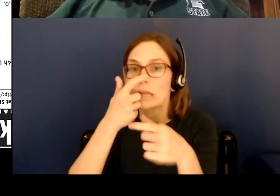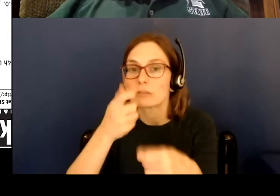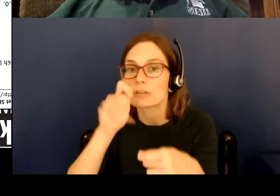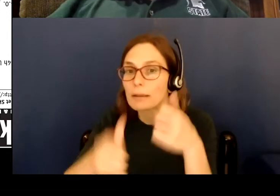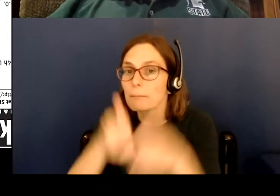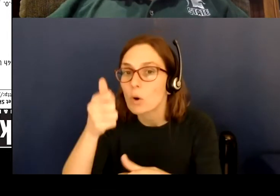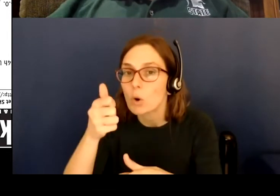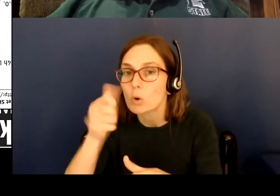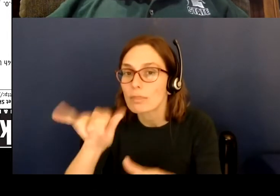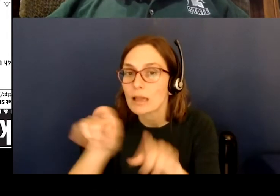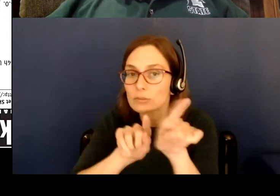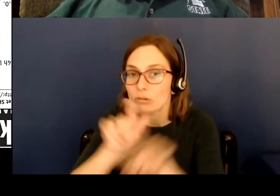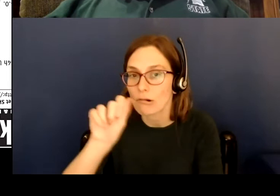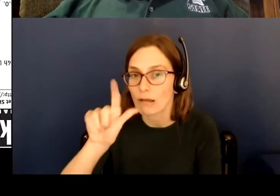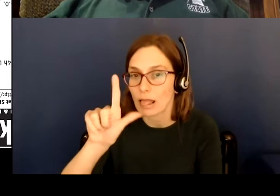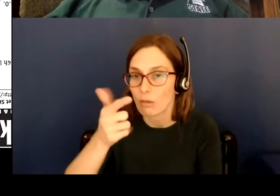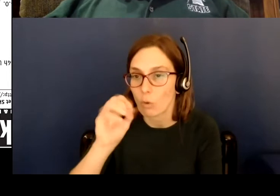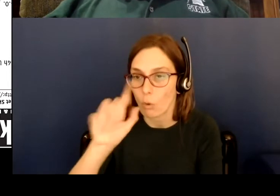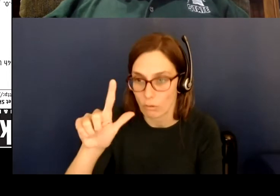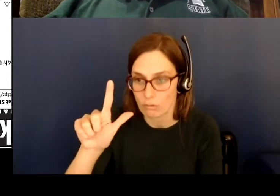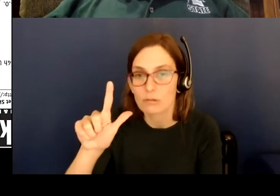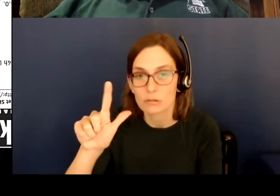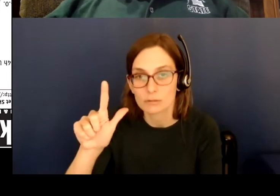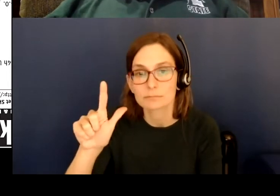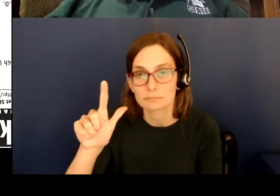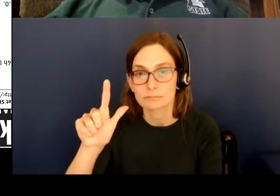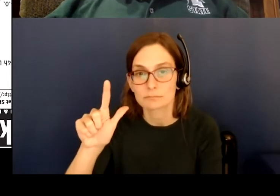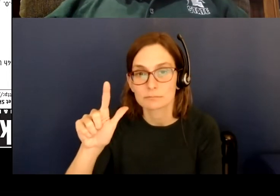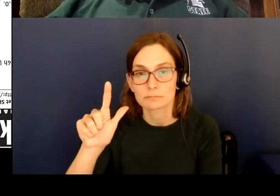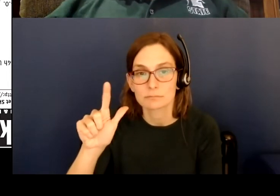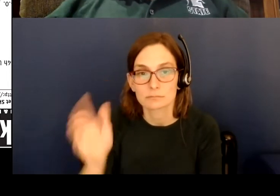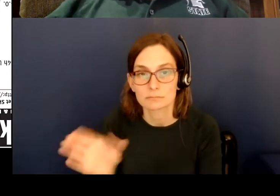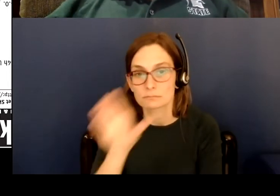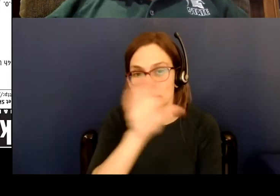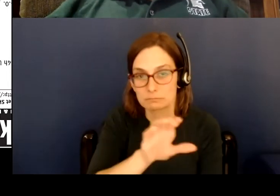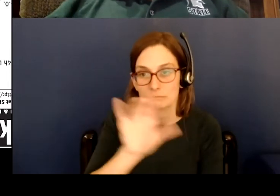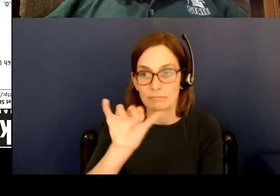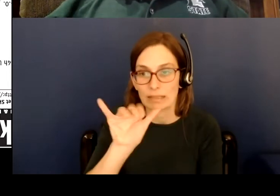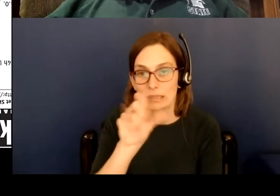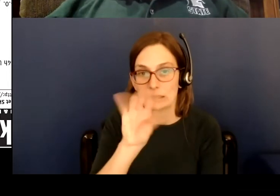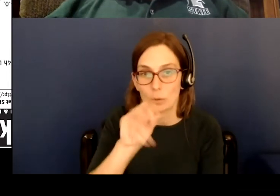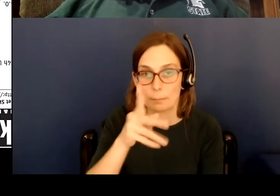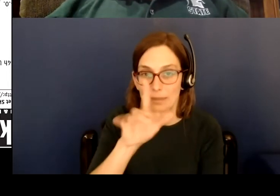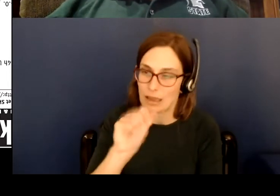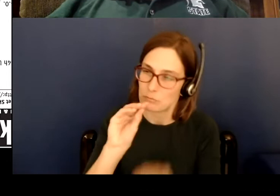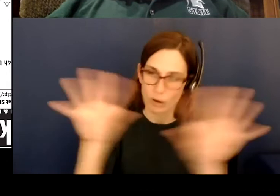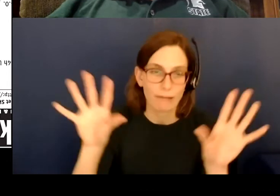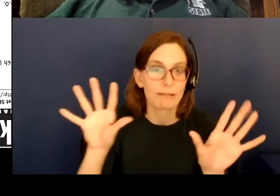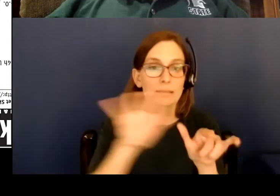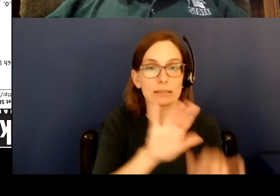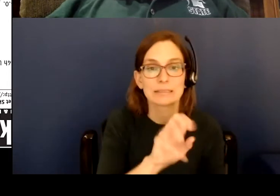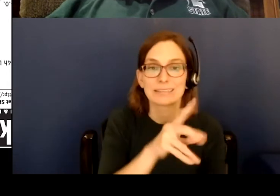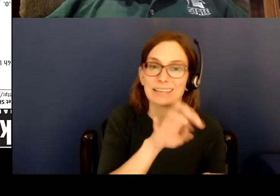here, Algol. And to the side of Perseus is Cassiopeia, bright, and beyond that is